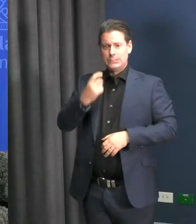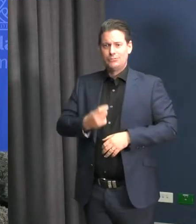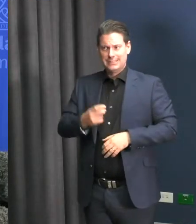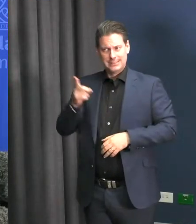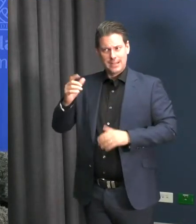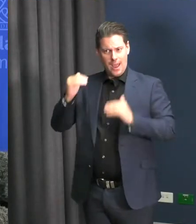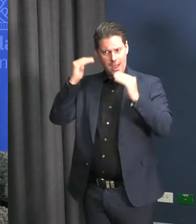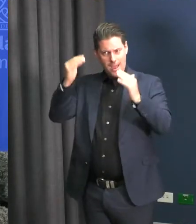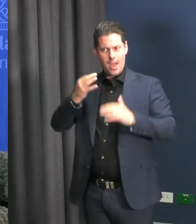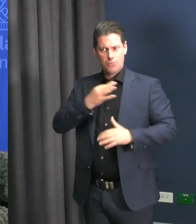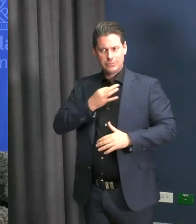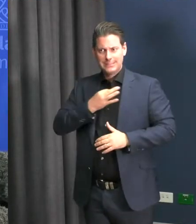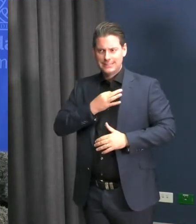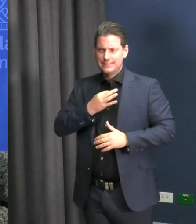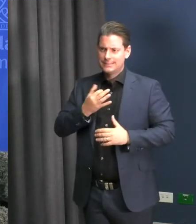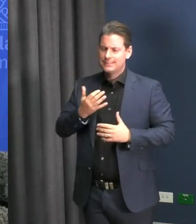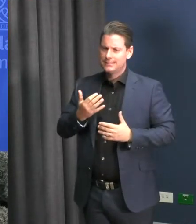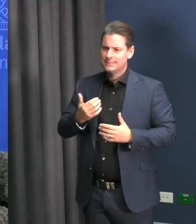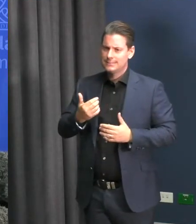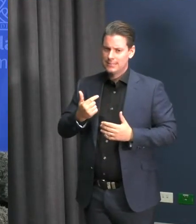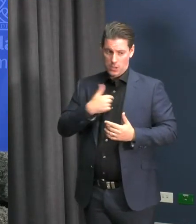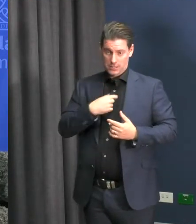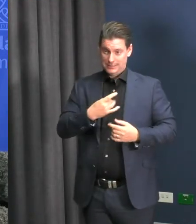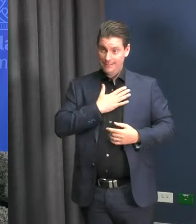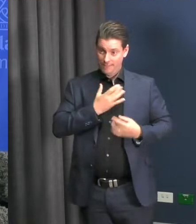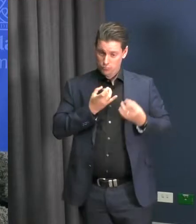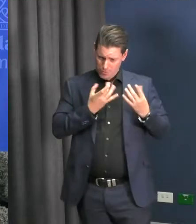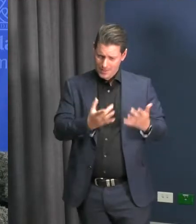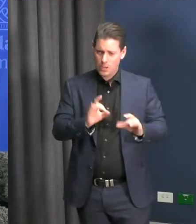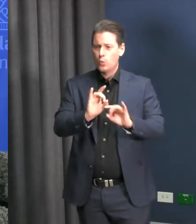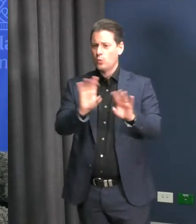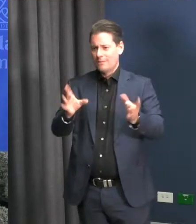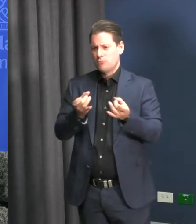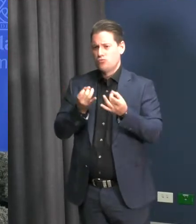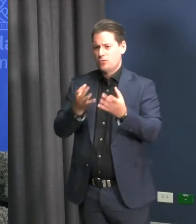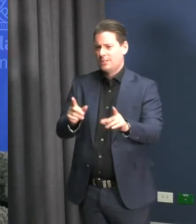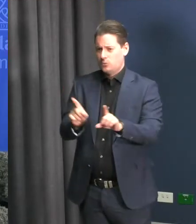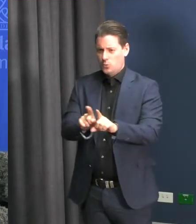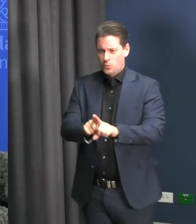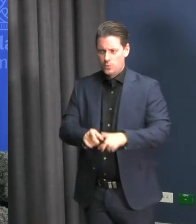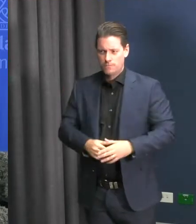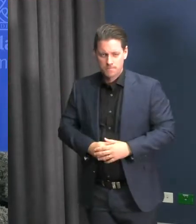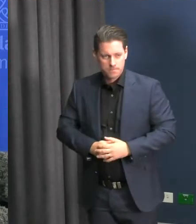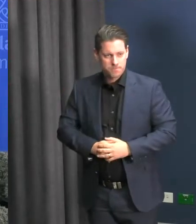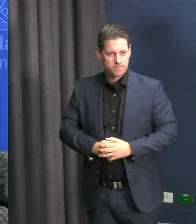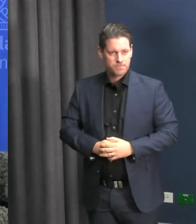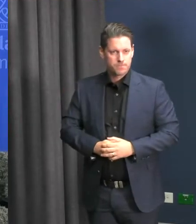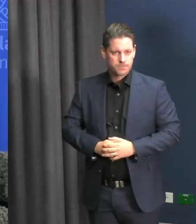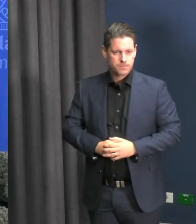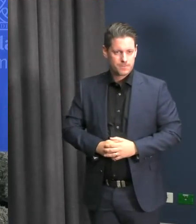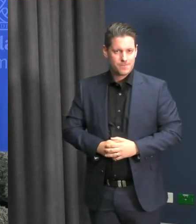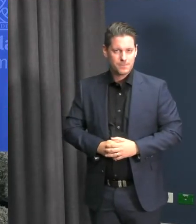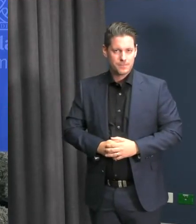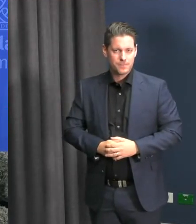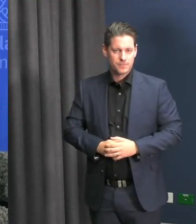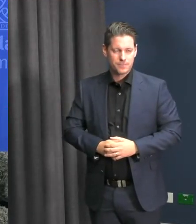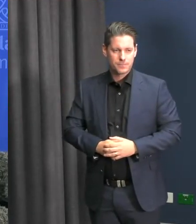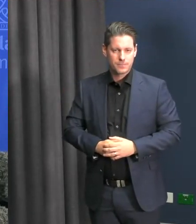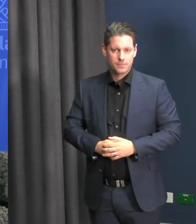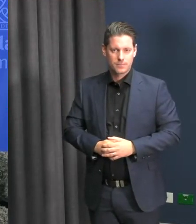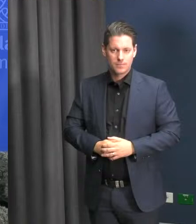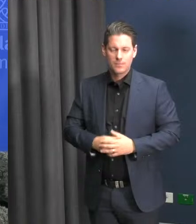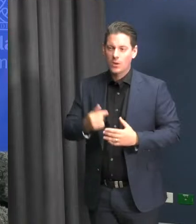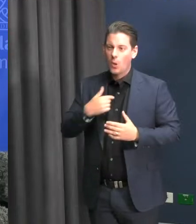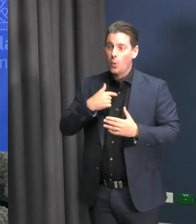prepared, and to know that we are doing the work to be prepared as well, and we'll continue to do that. We've had a particular focus